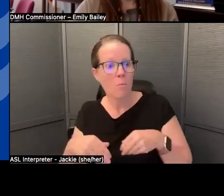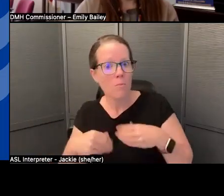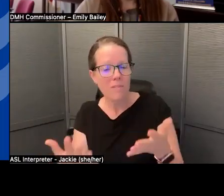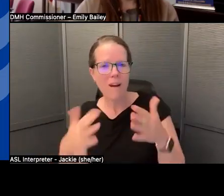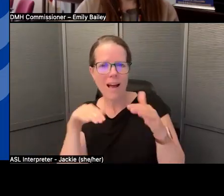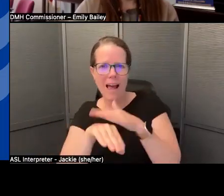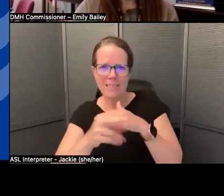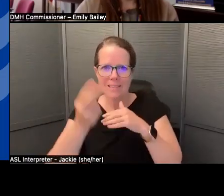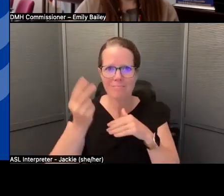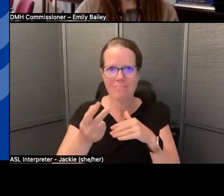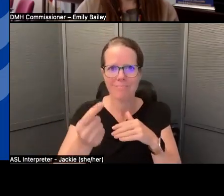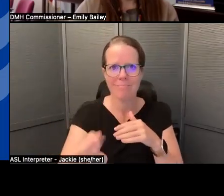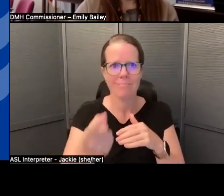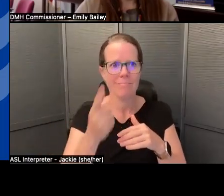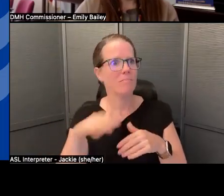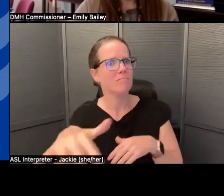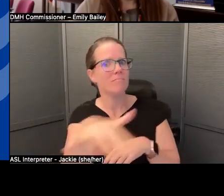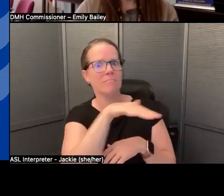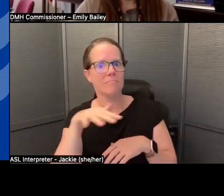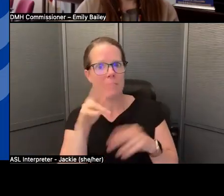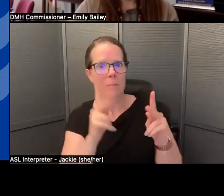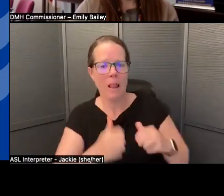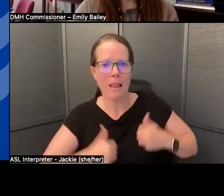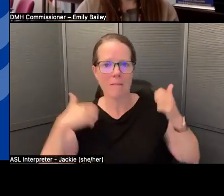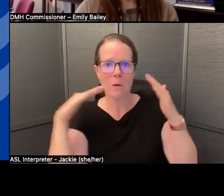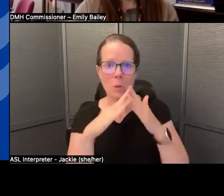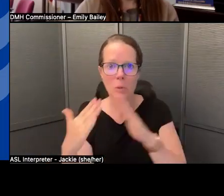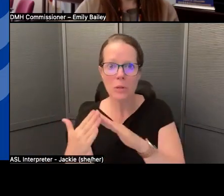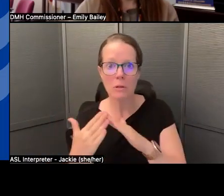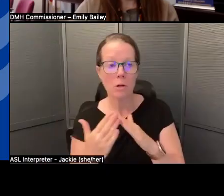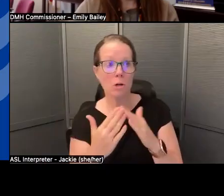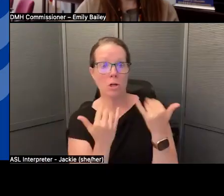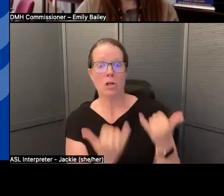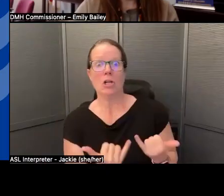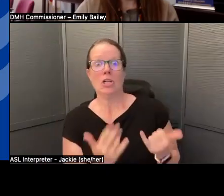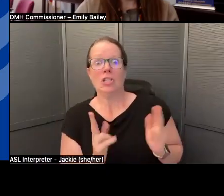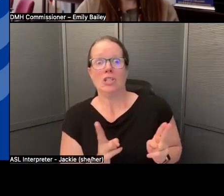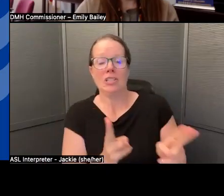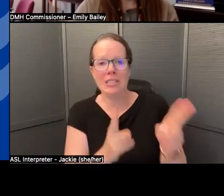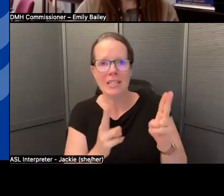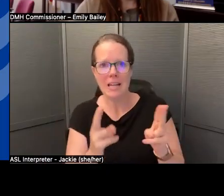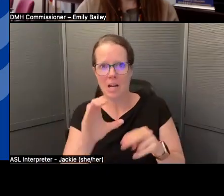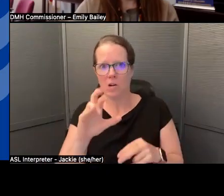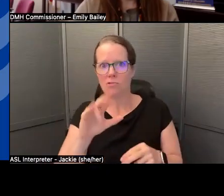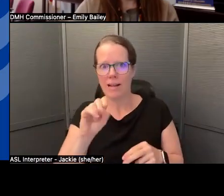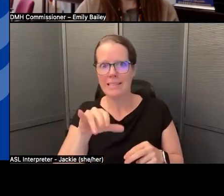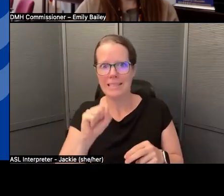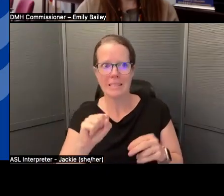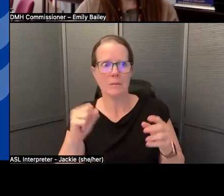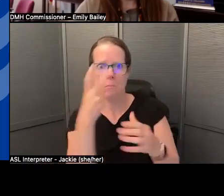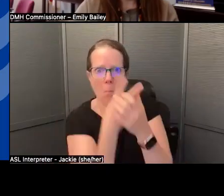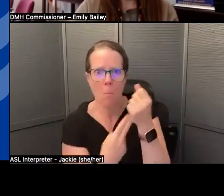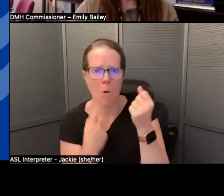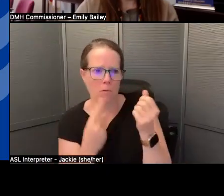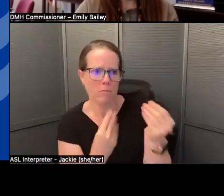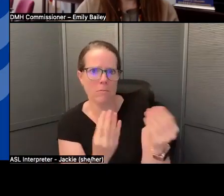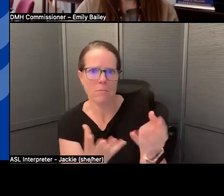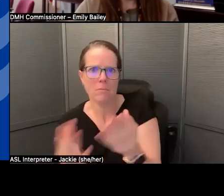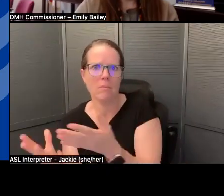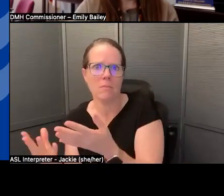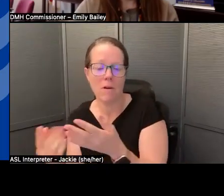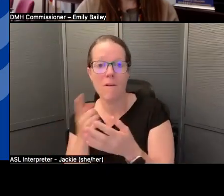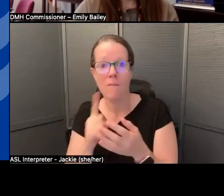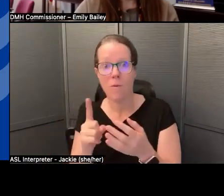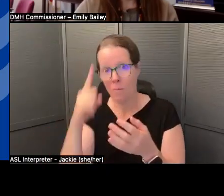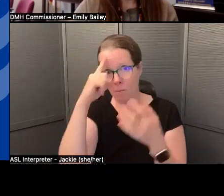substance use services, including urgent and crisis care. This work has significantly expanded access points